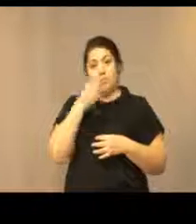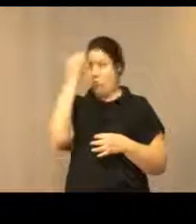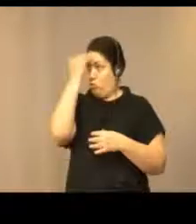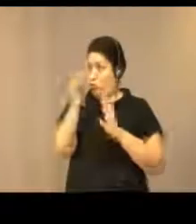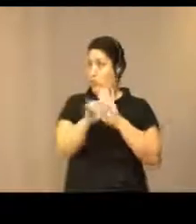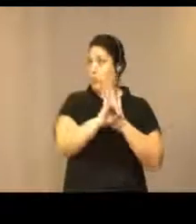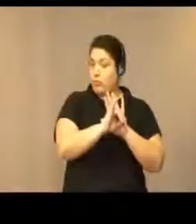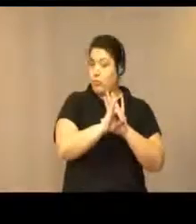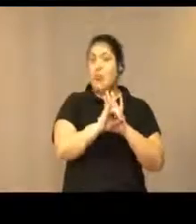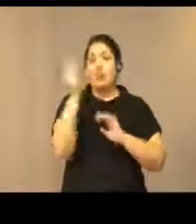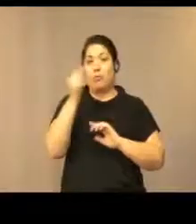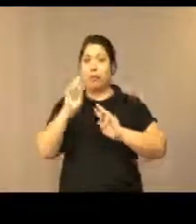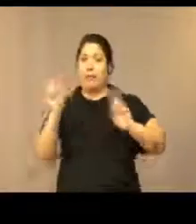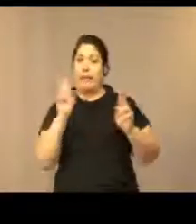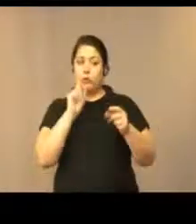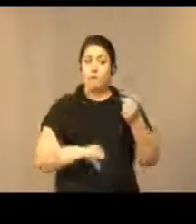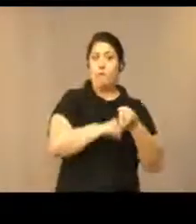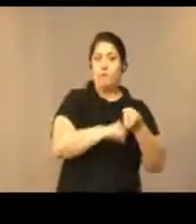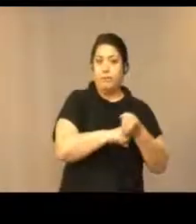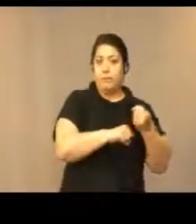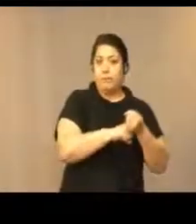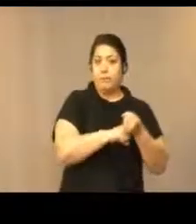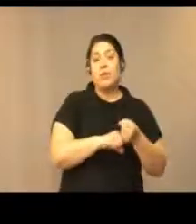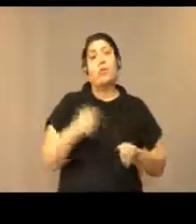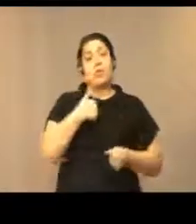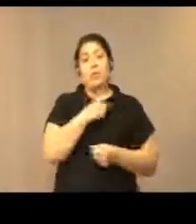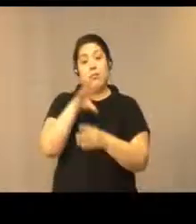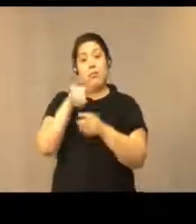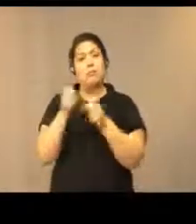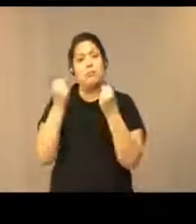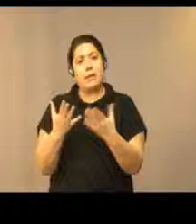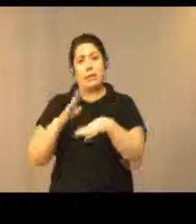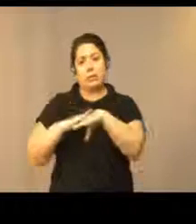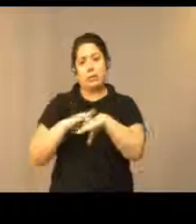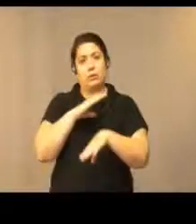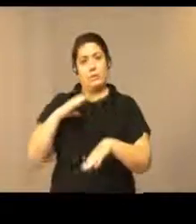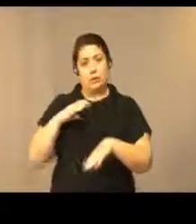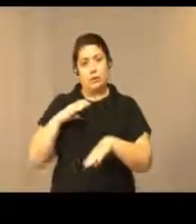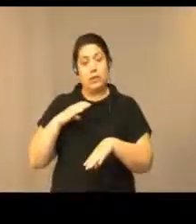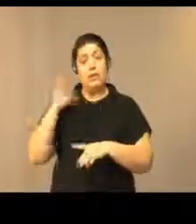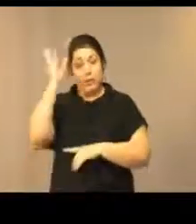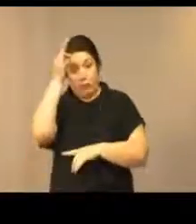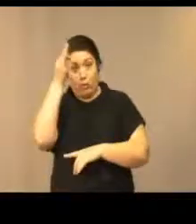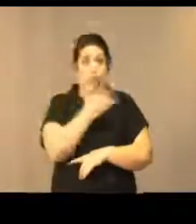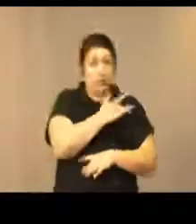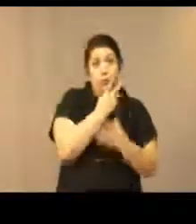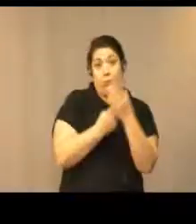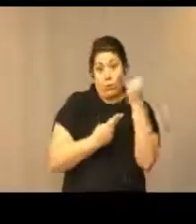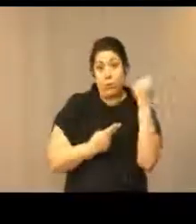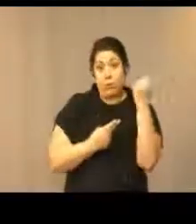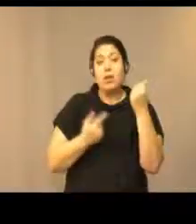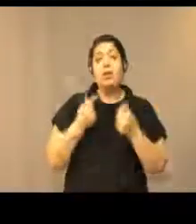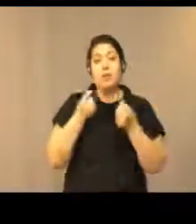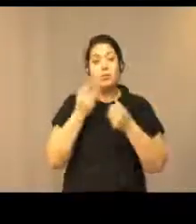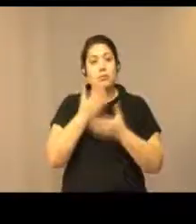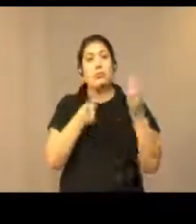This involvement includes us sitting on a number of advisory committees to government, both federally and provincially, and a number of